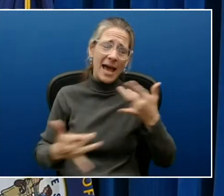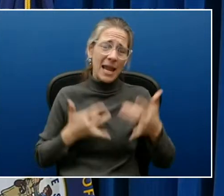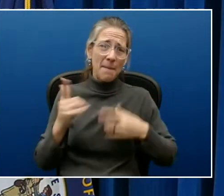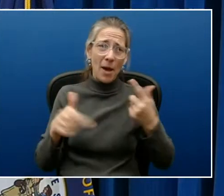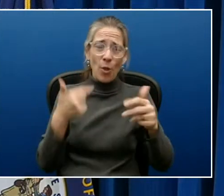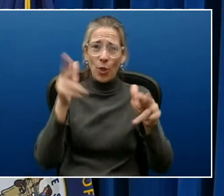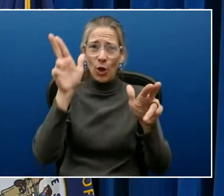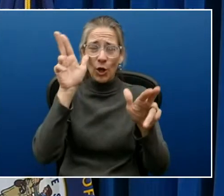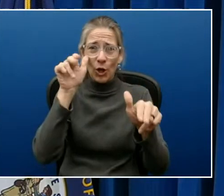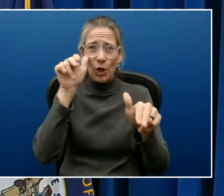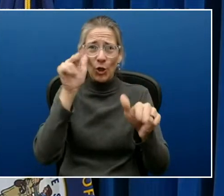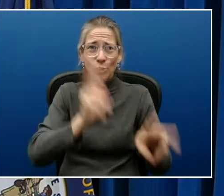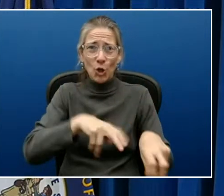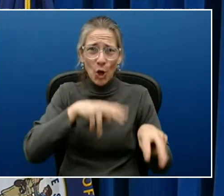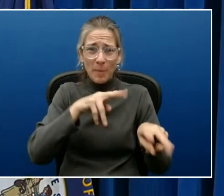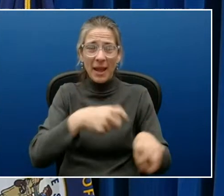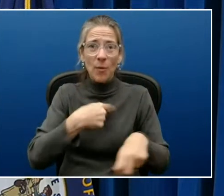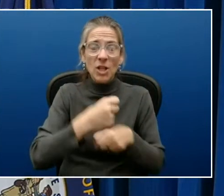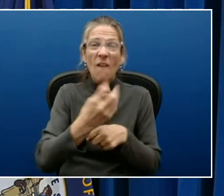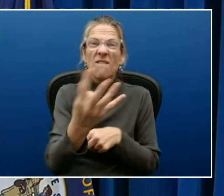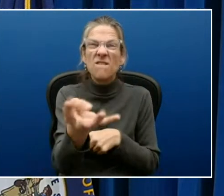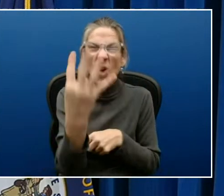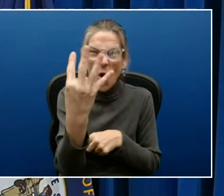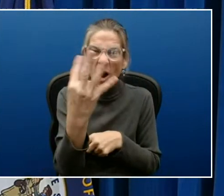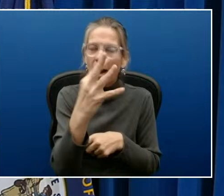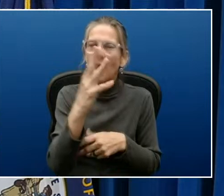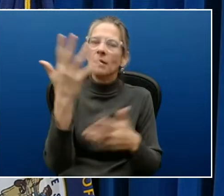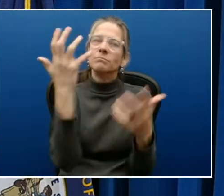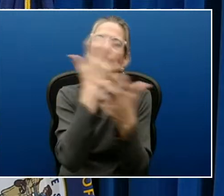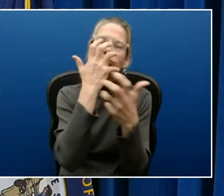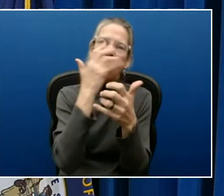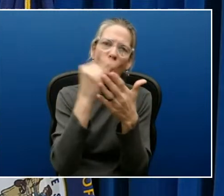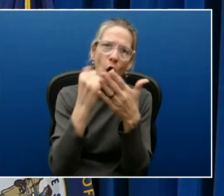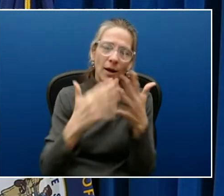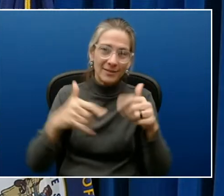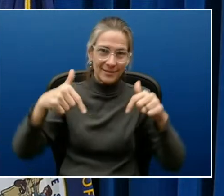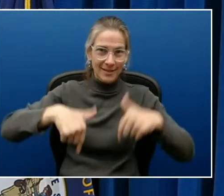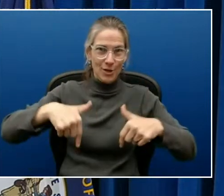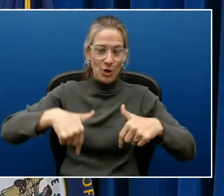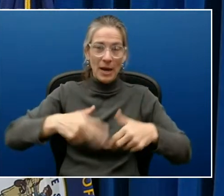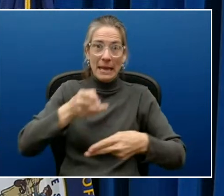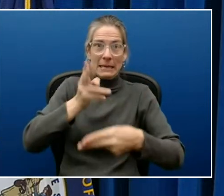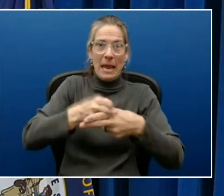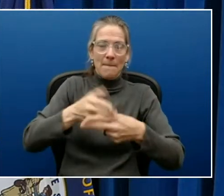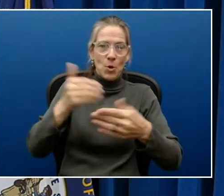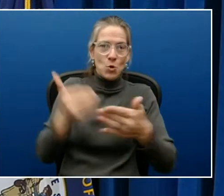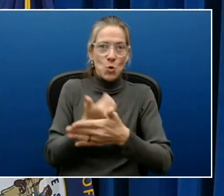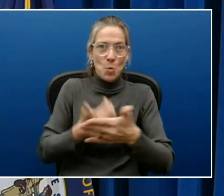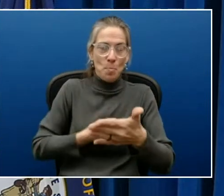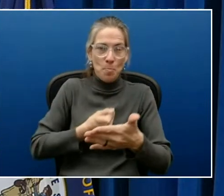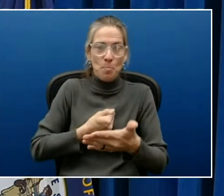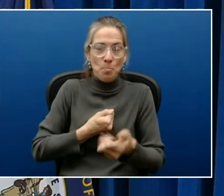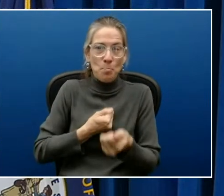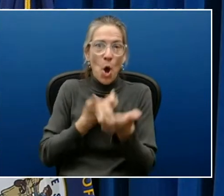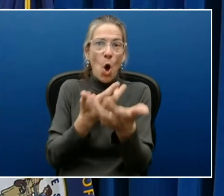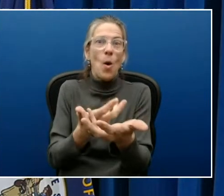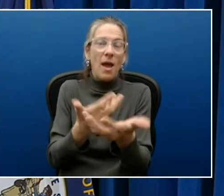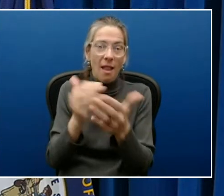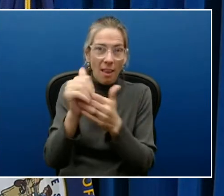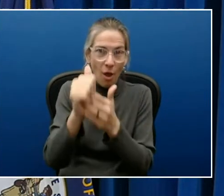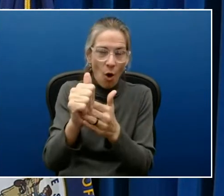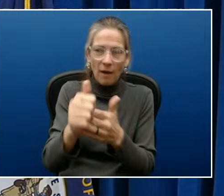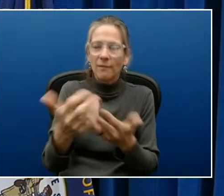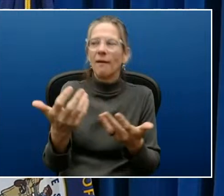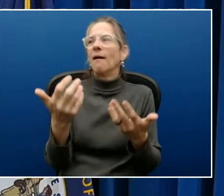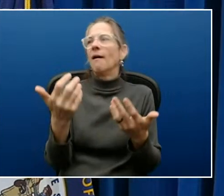see 4 incredible artists that were here. We named the new Poet Laureate. We were reminded of welcoming people to this